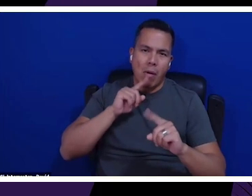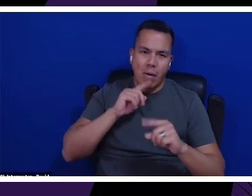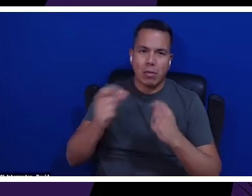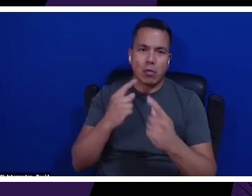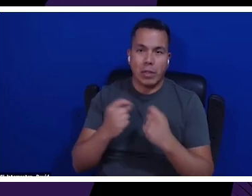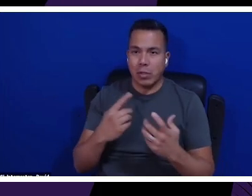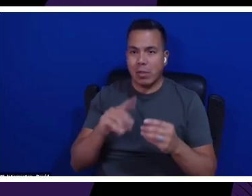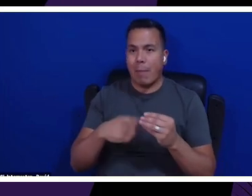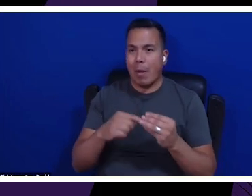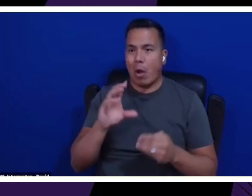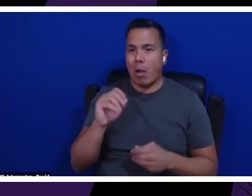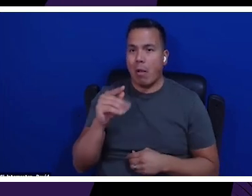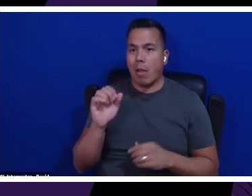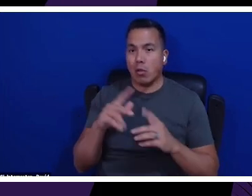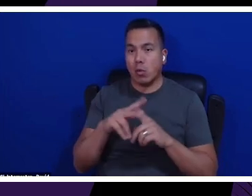tool.